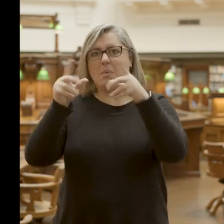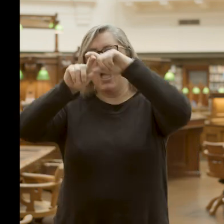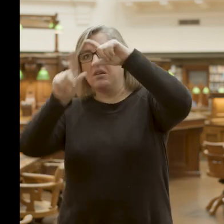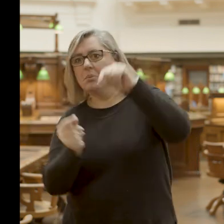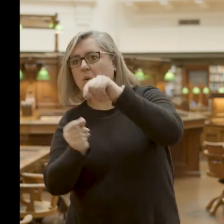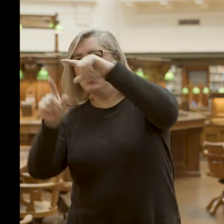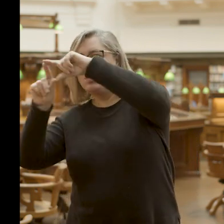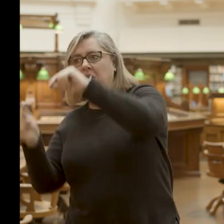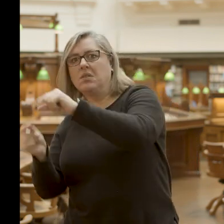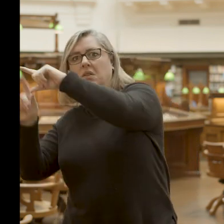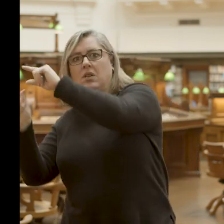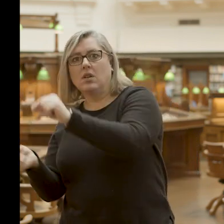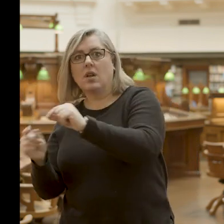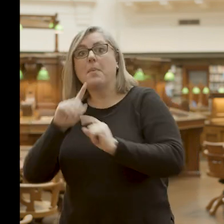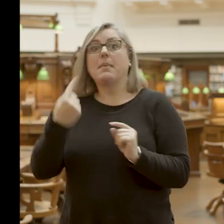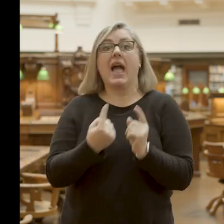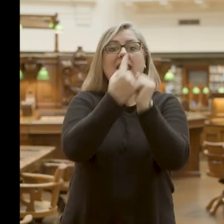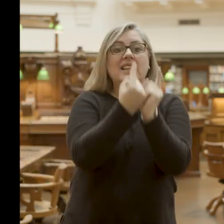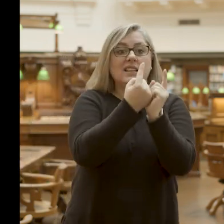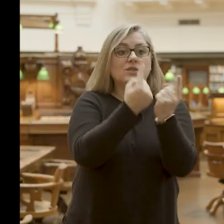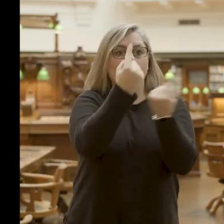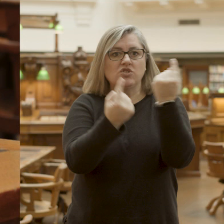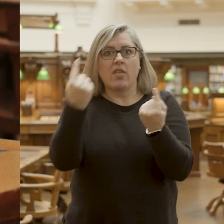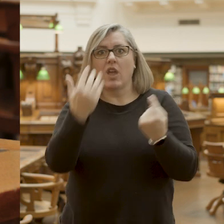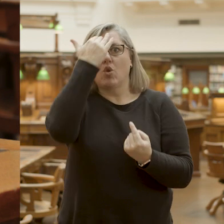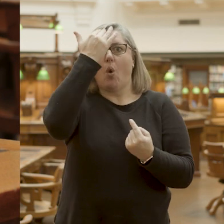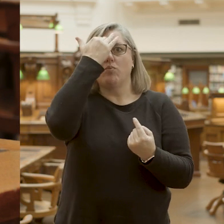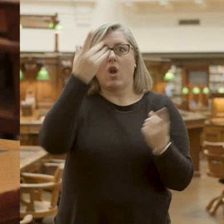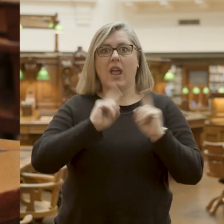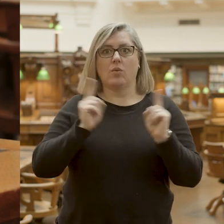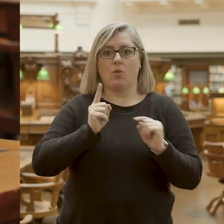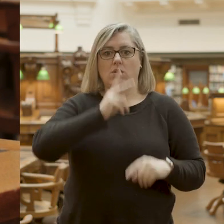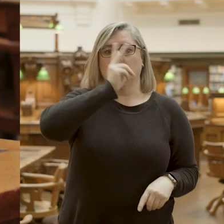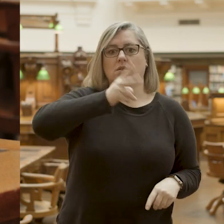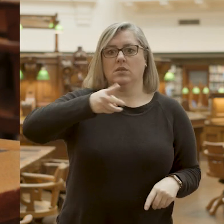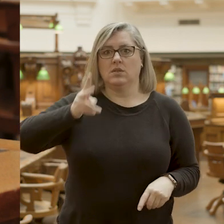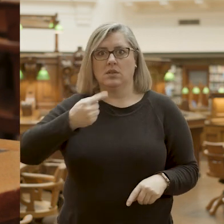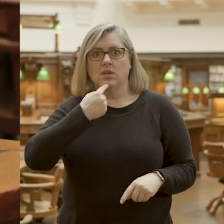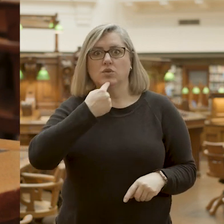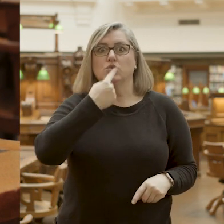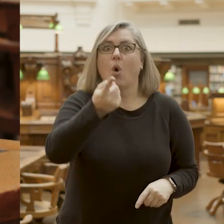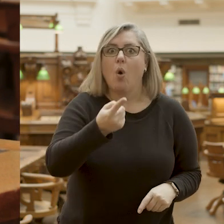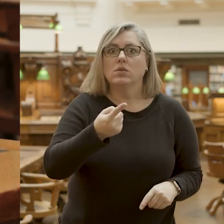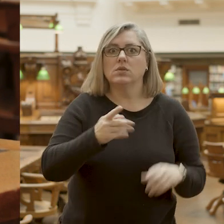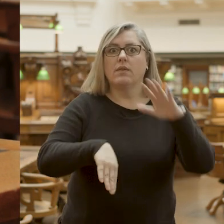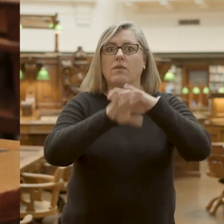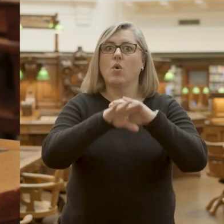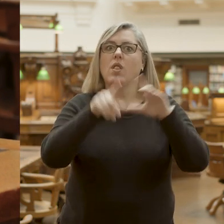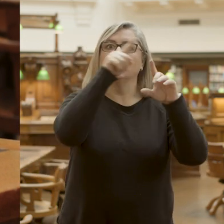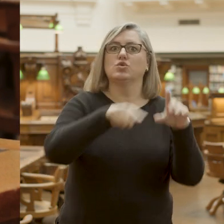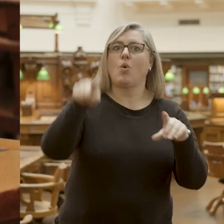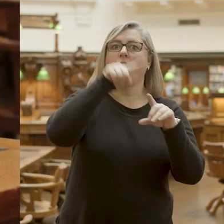moon shapes. But because they were near to each other, your brain completed the pattern and told you that they were